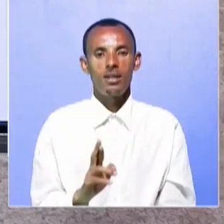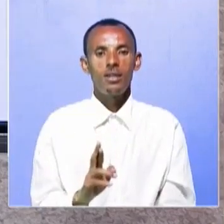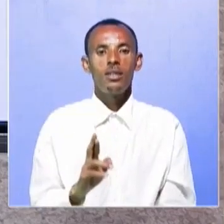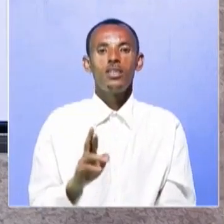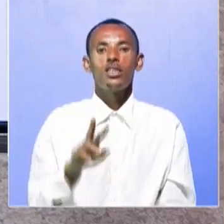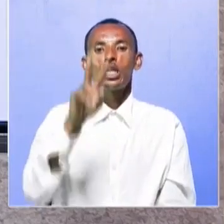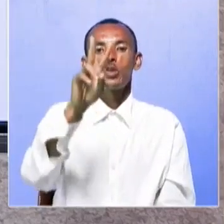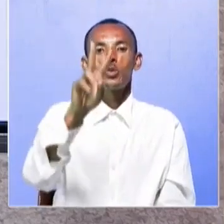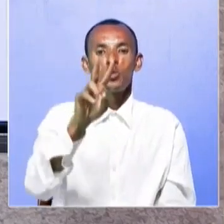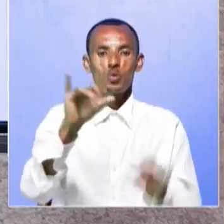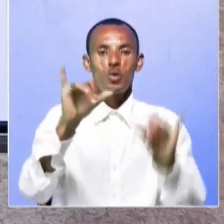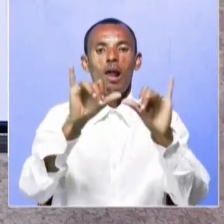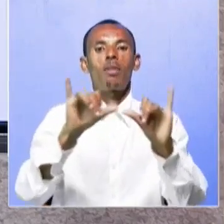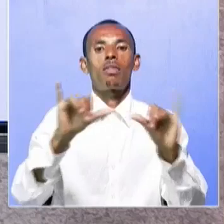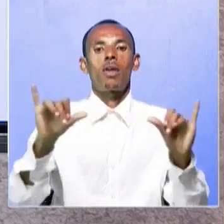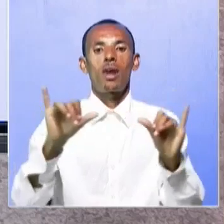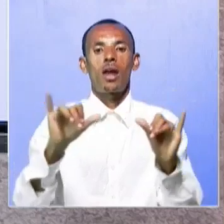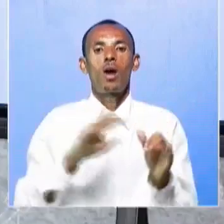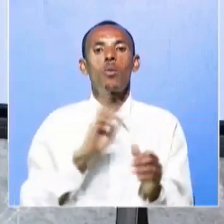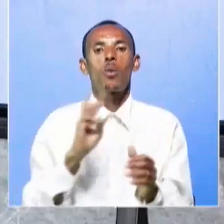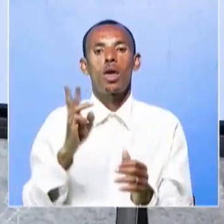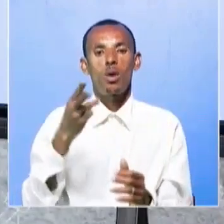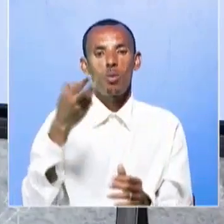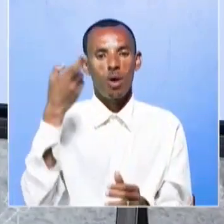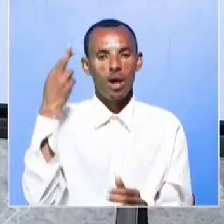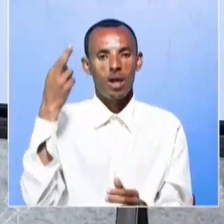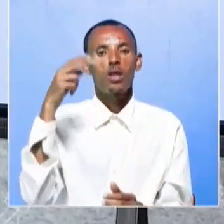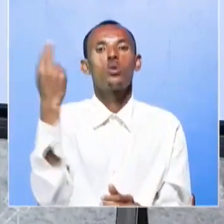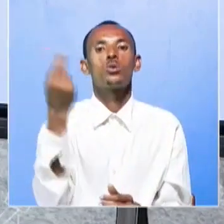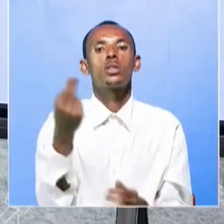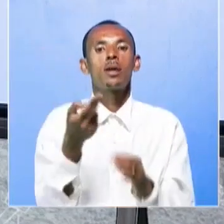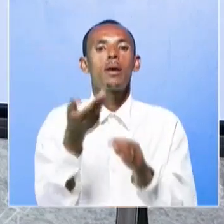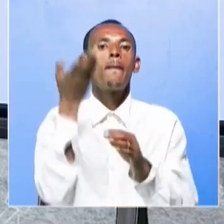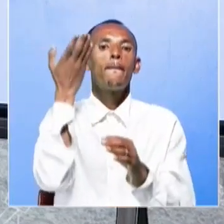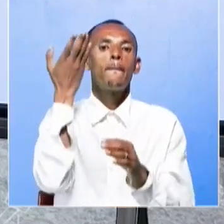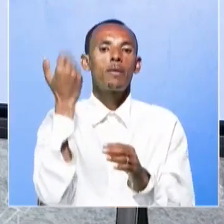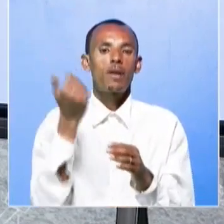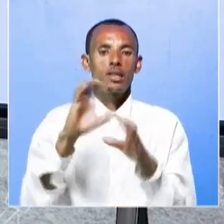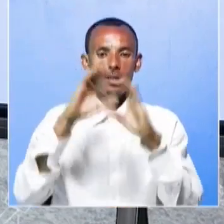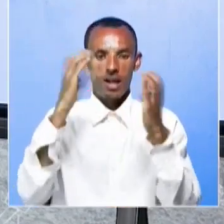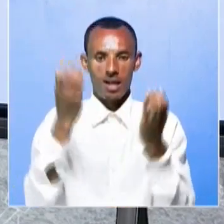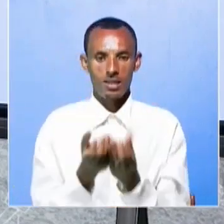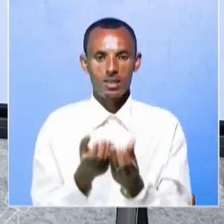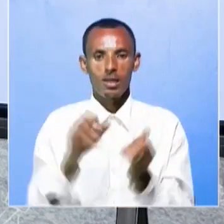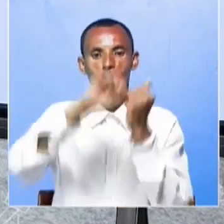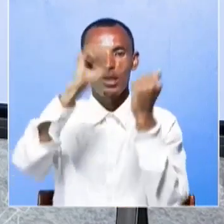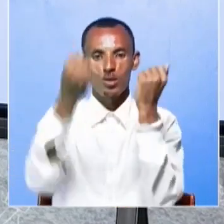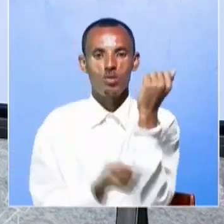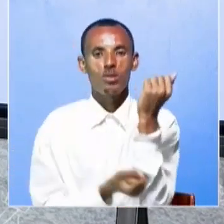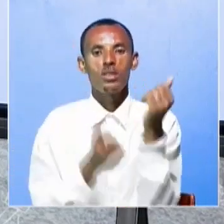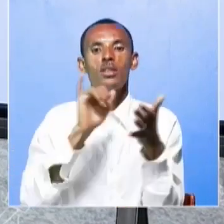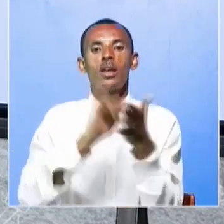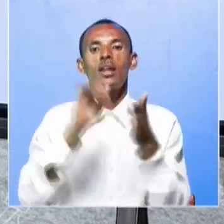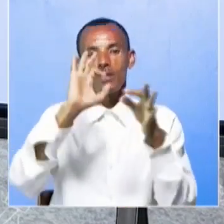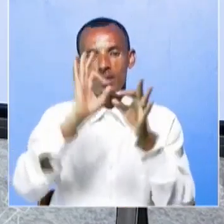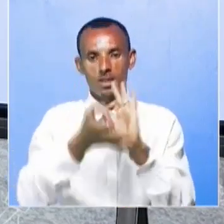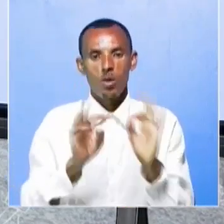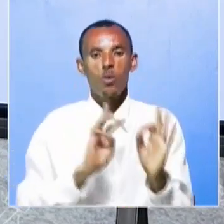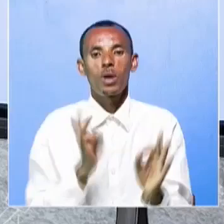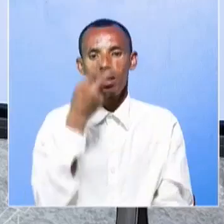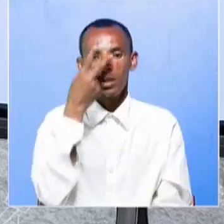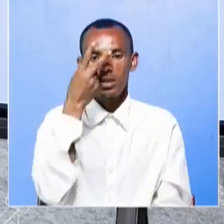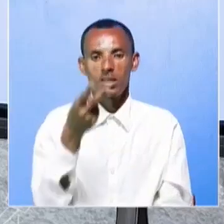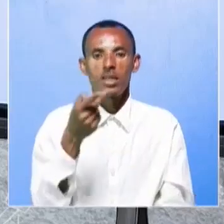the two criteria that we were using in the previous lesson. So based on that definition, we could